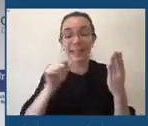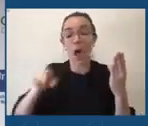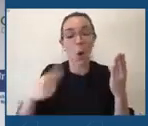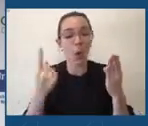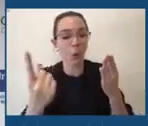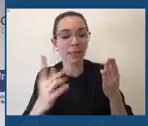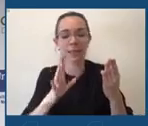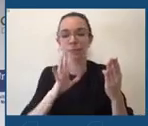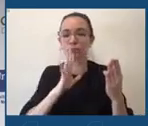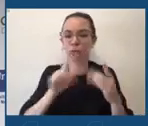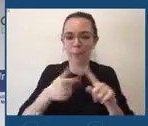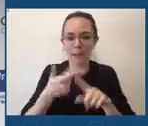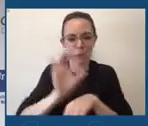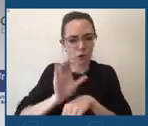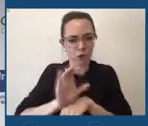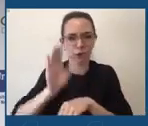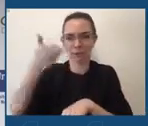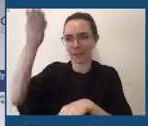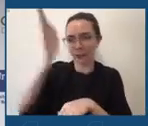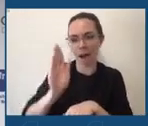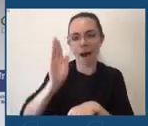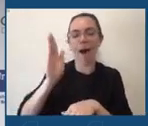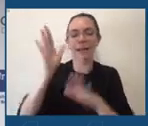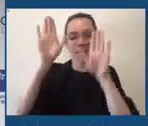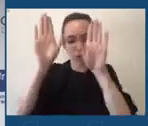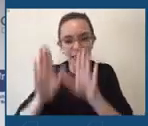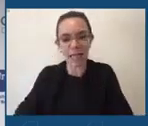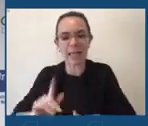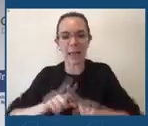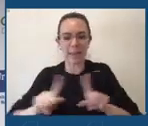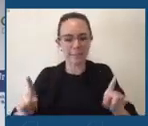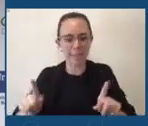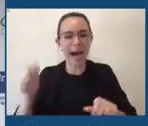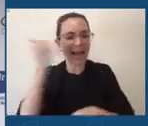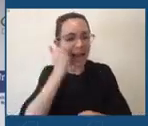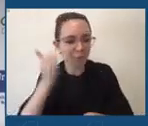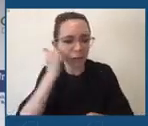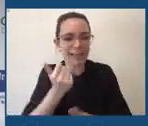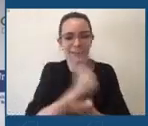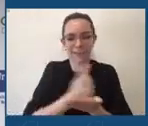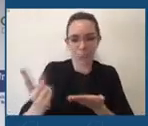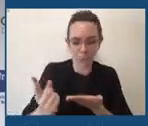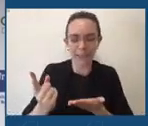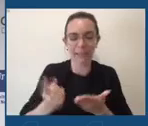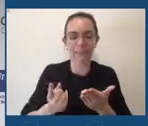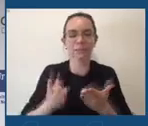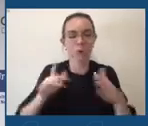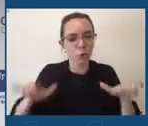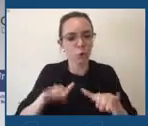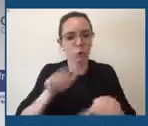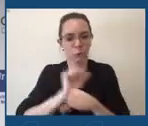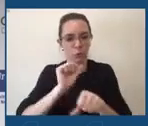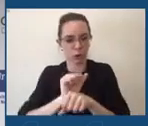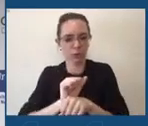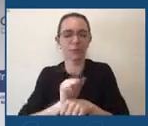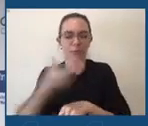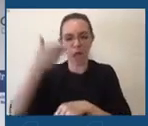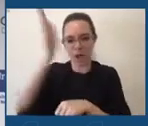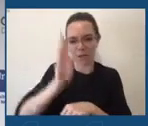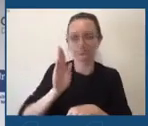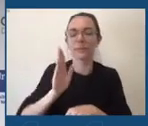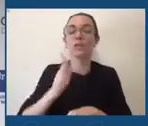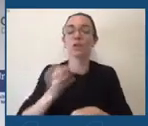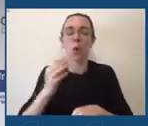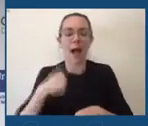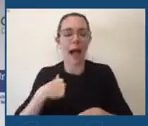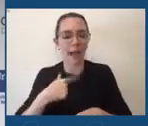to live the teachings of God every day of the week through this program. So I thank you. I am so grateful for what you are